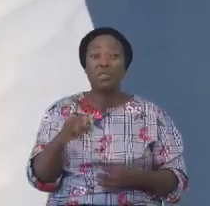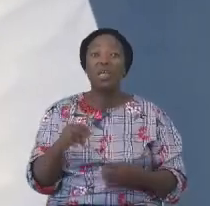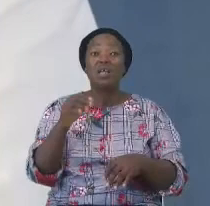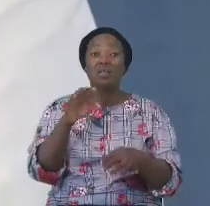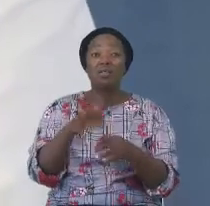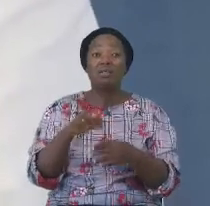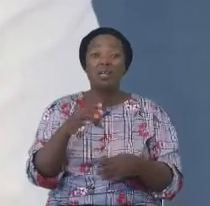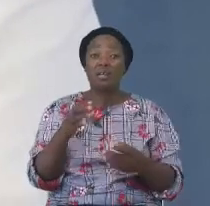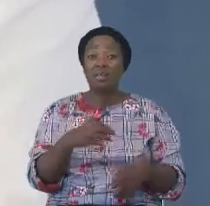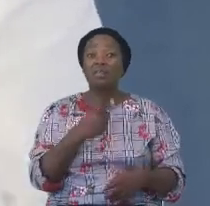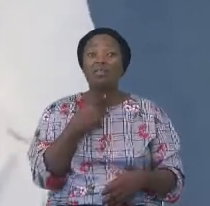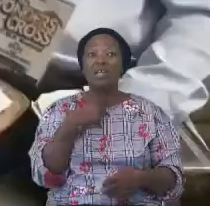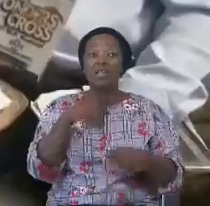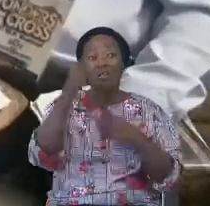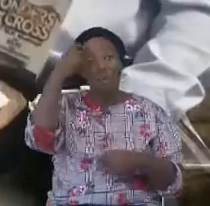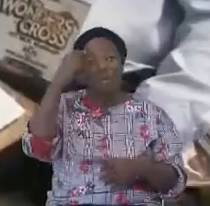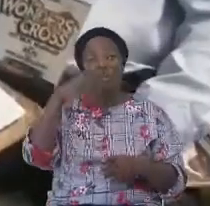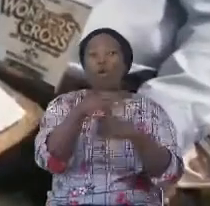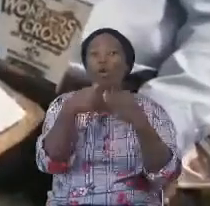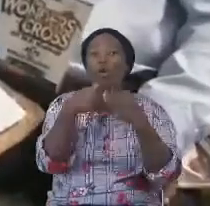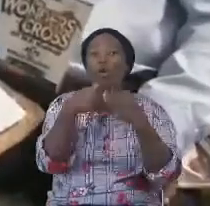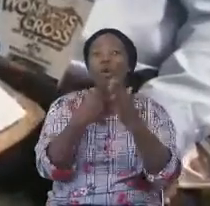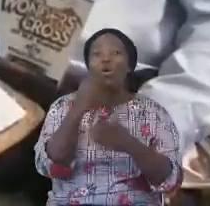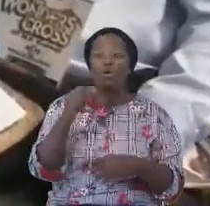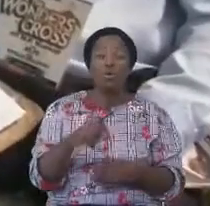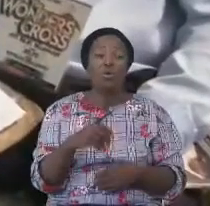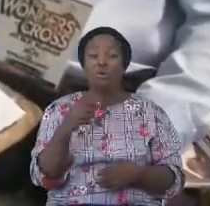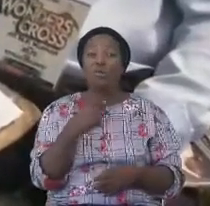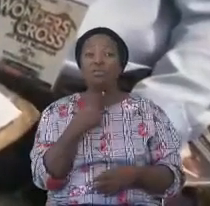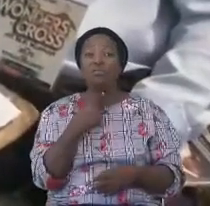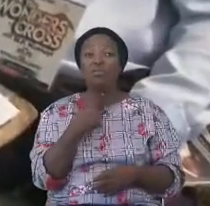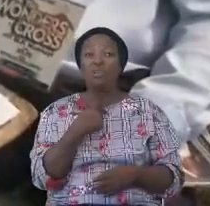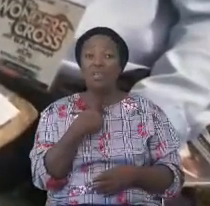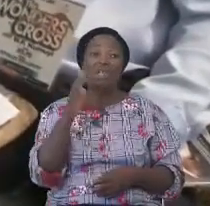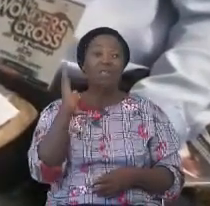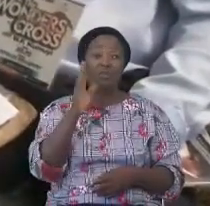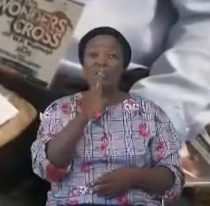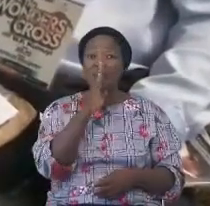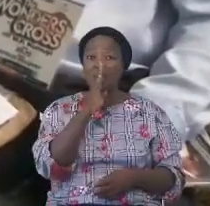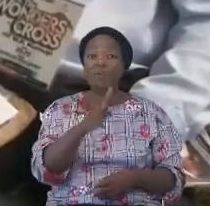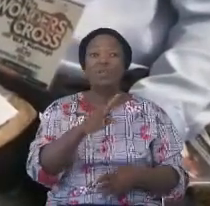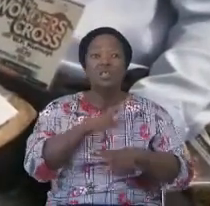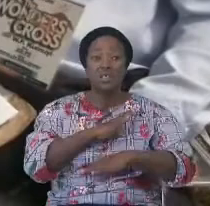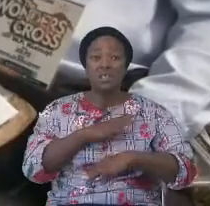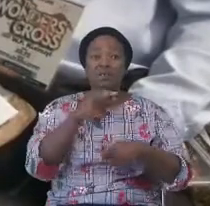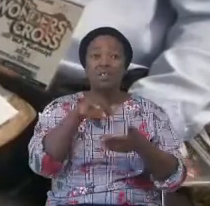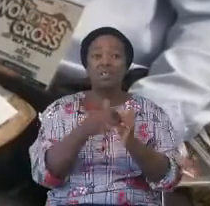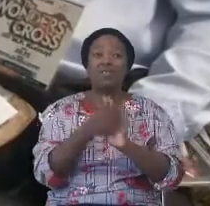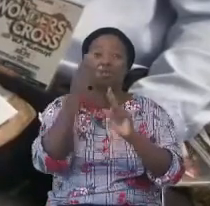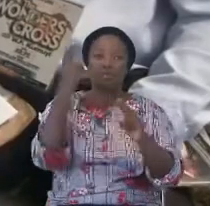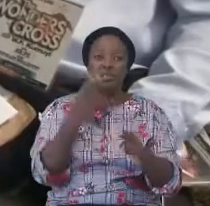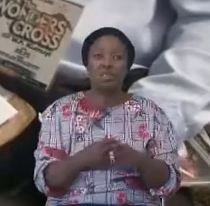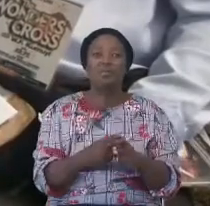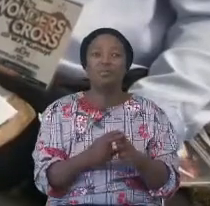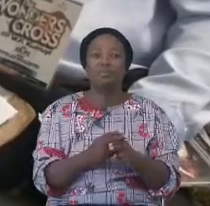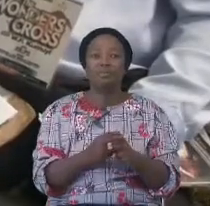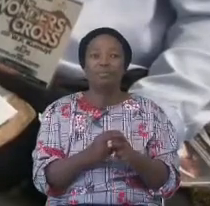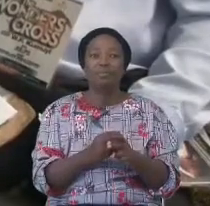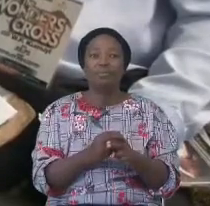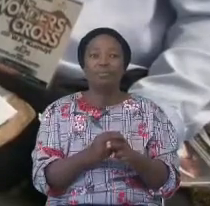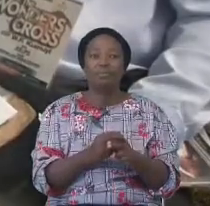in your soul, thirst in your spirit, thirst in your mind. All your thirst will